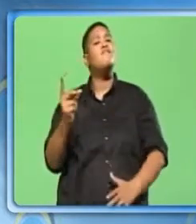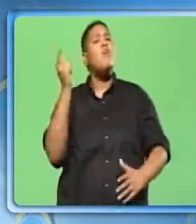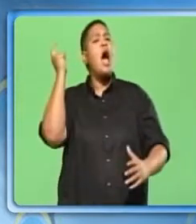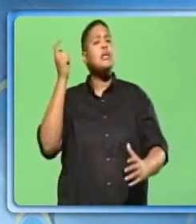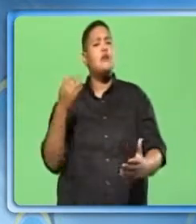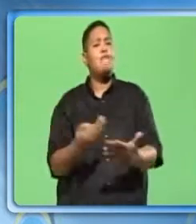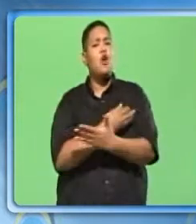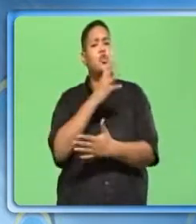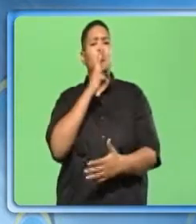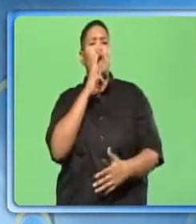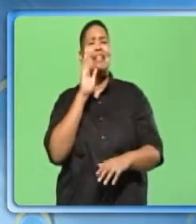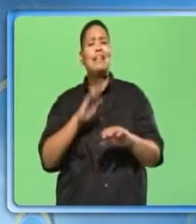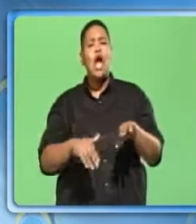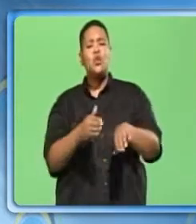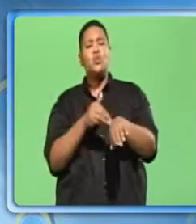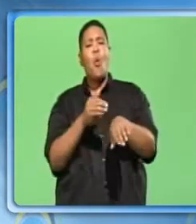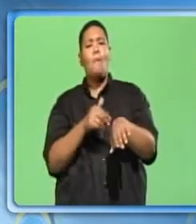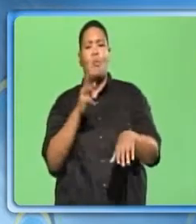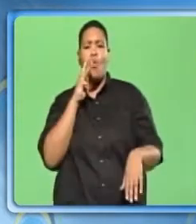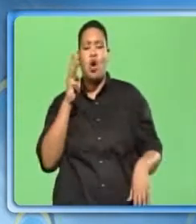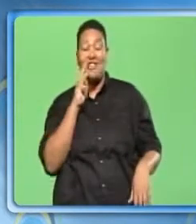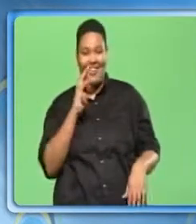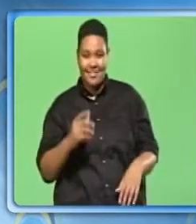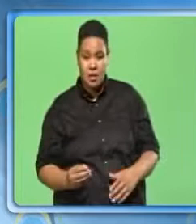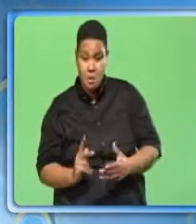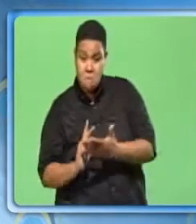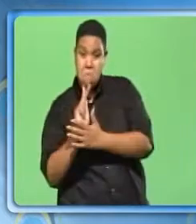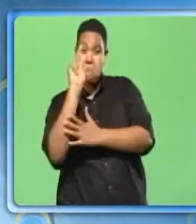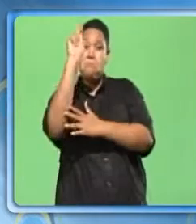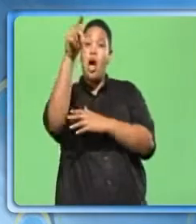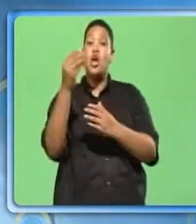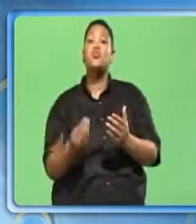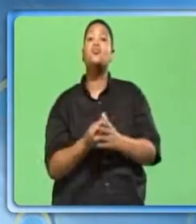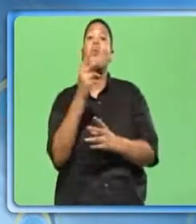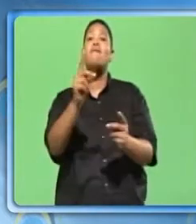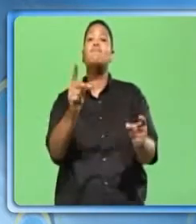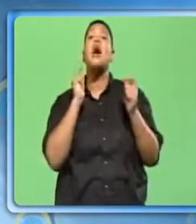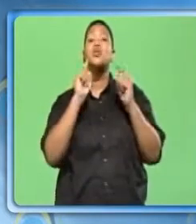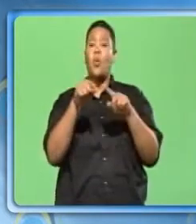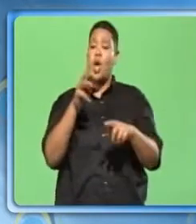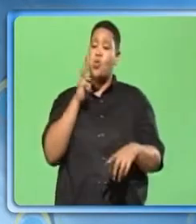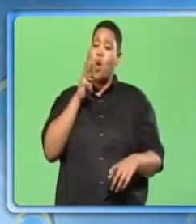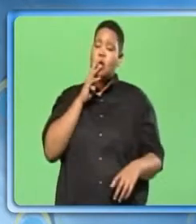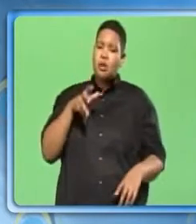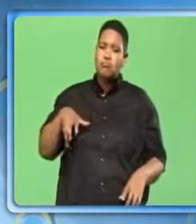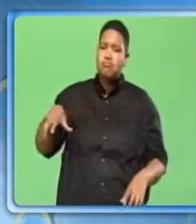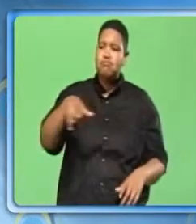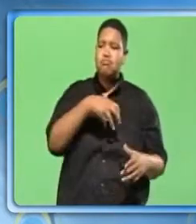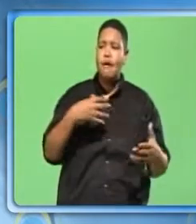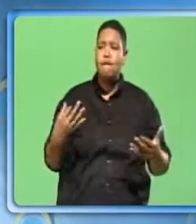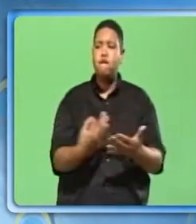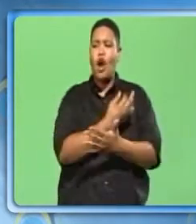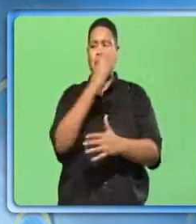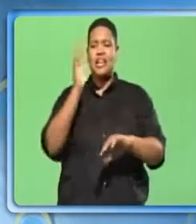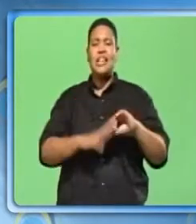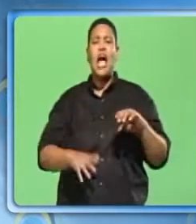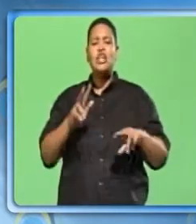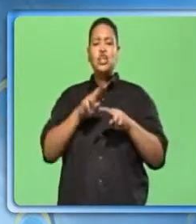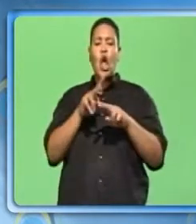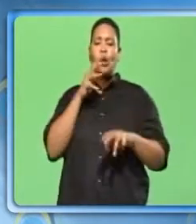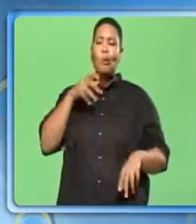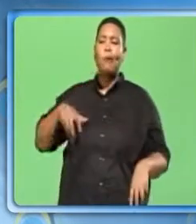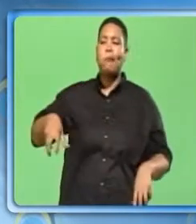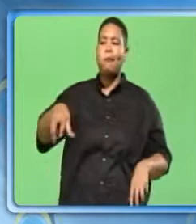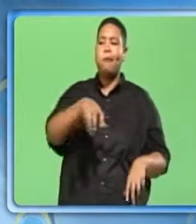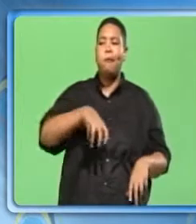water than soapy water. Plants grow faster when watered with fresh water than with salt